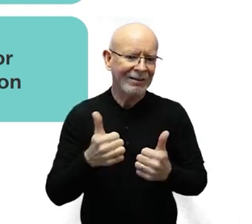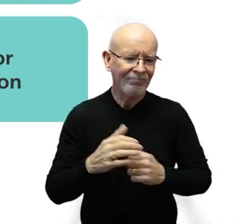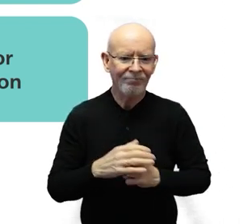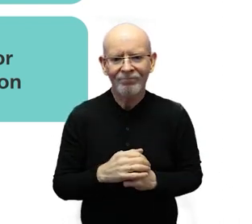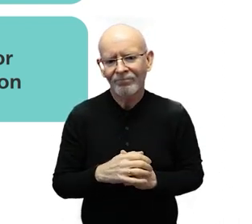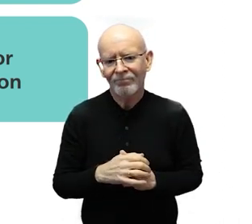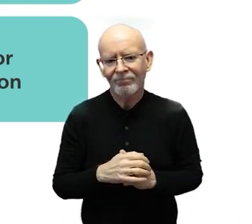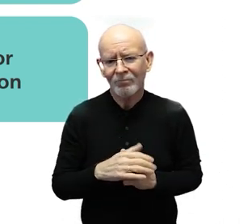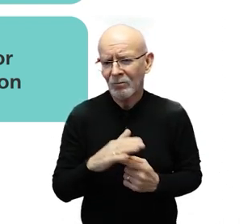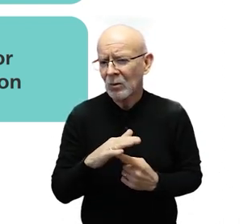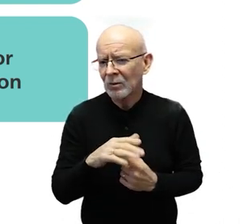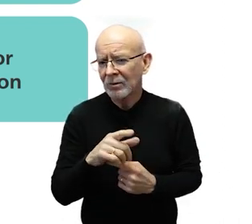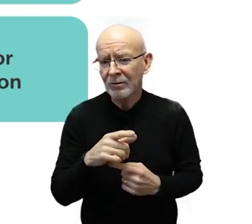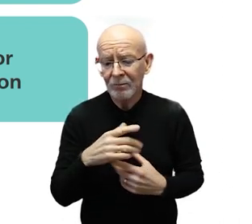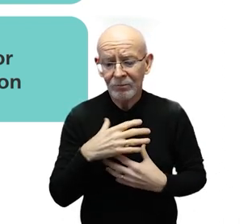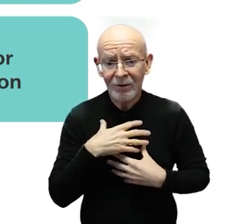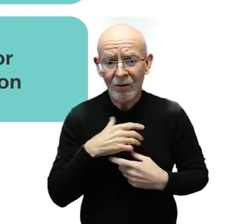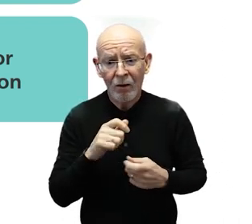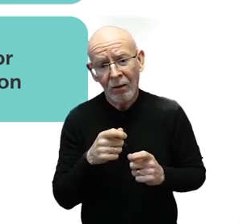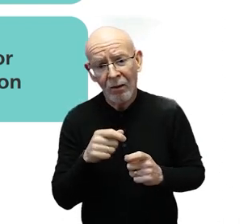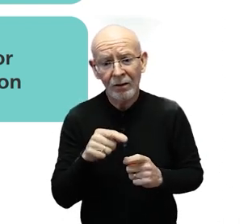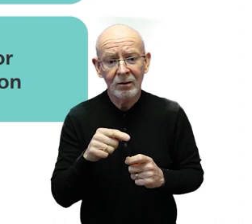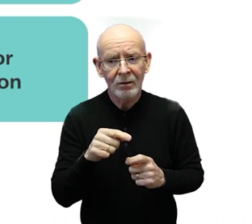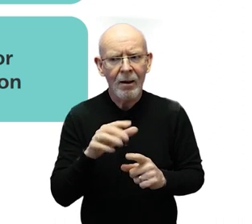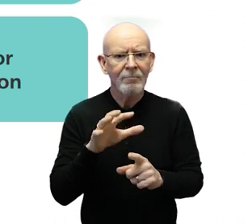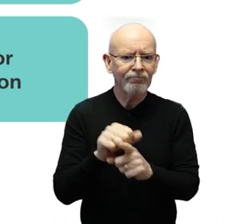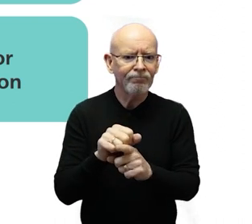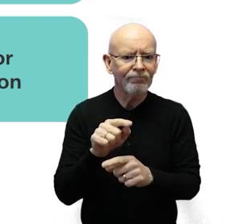It's important that disordered breathing patterns are identified